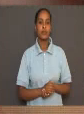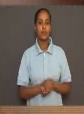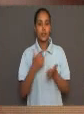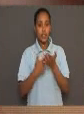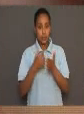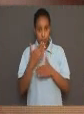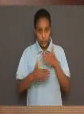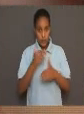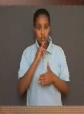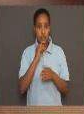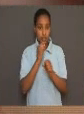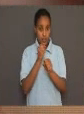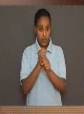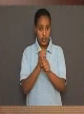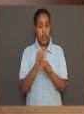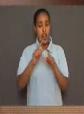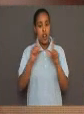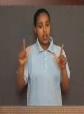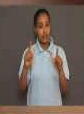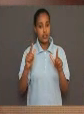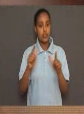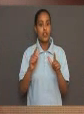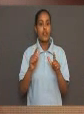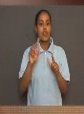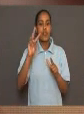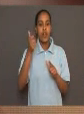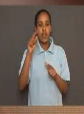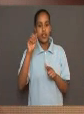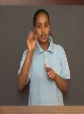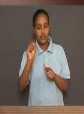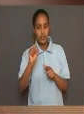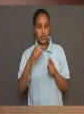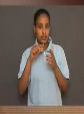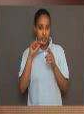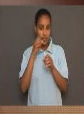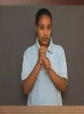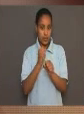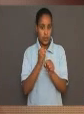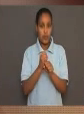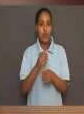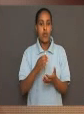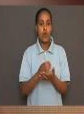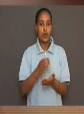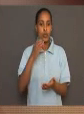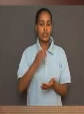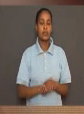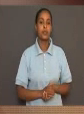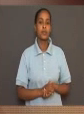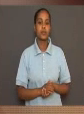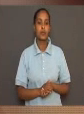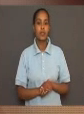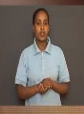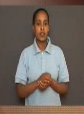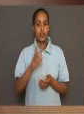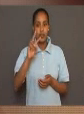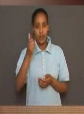This process is done in large wooden vats that have perforated bottoms. The